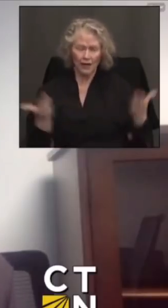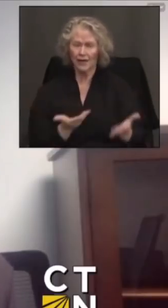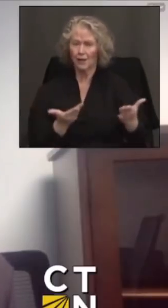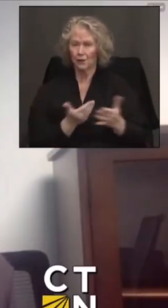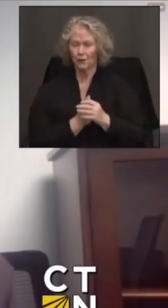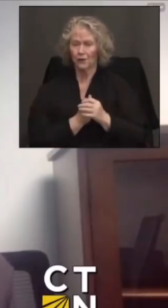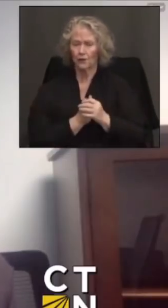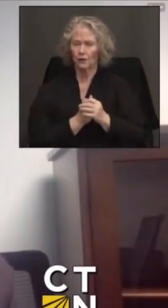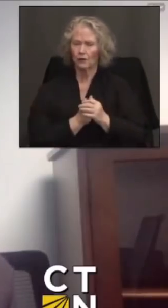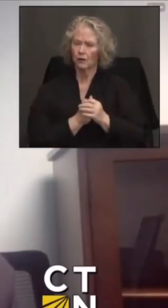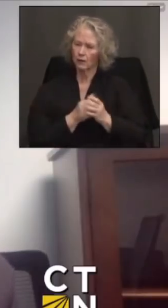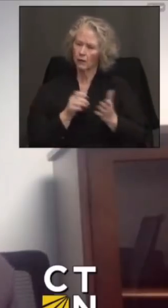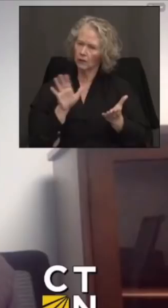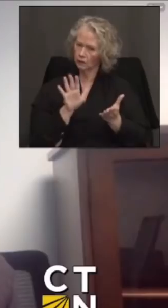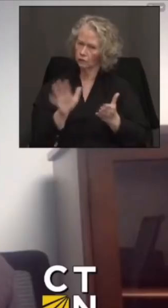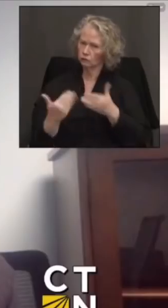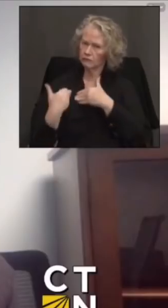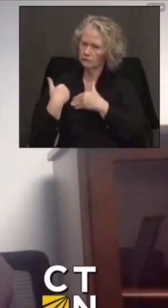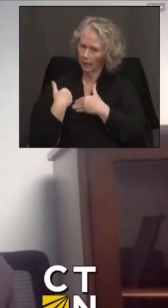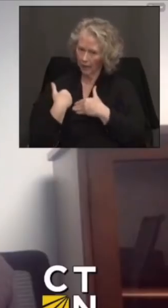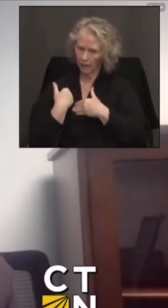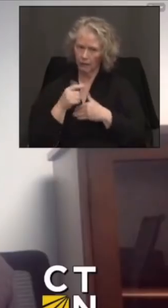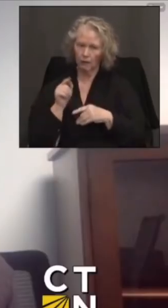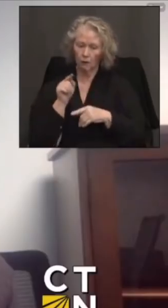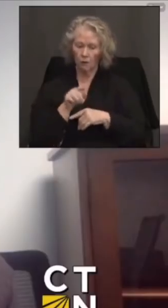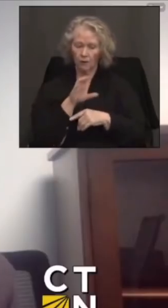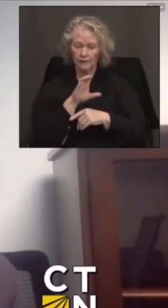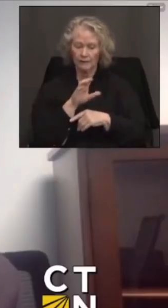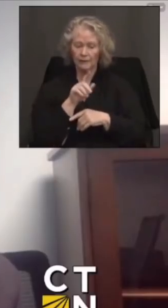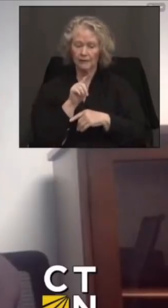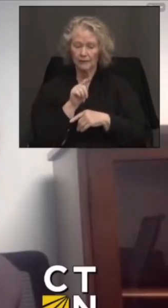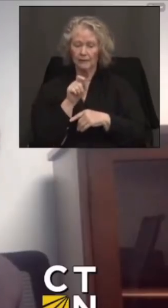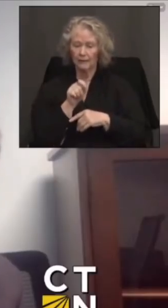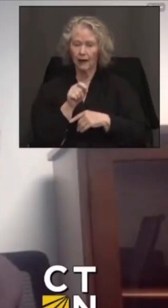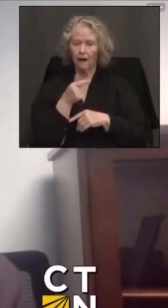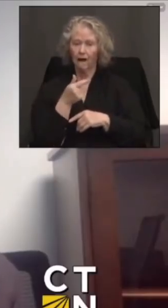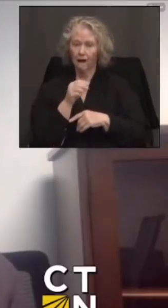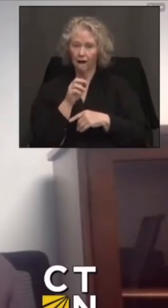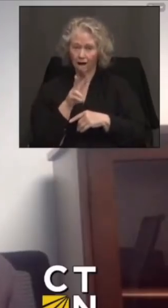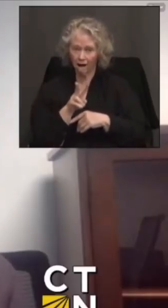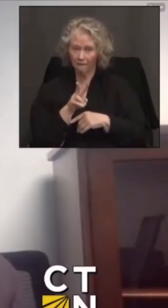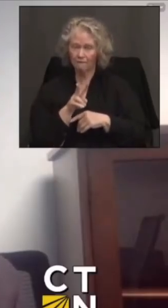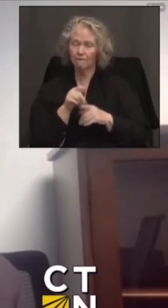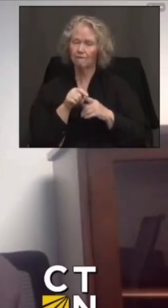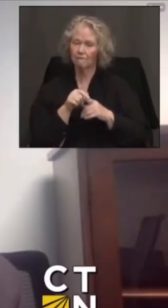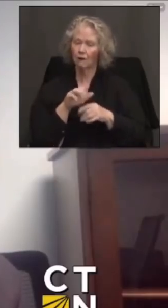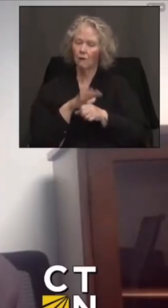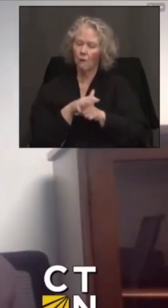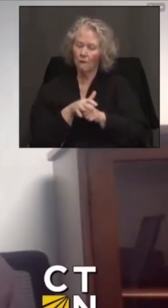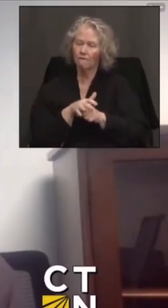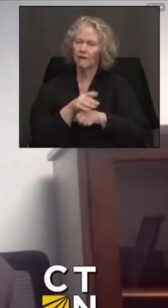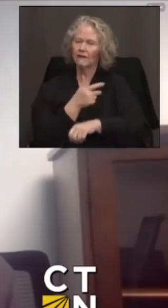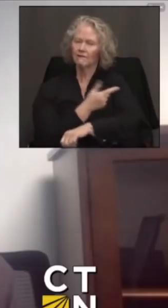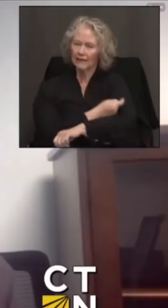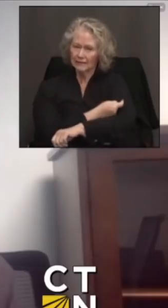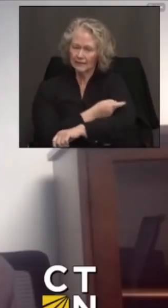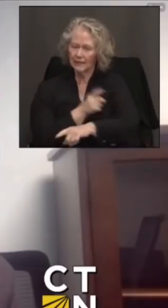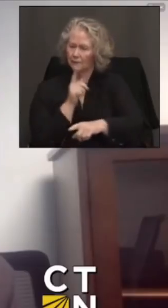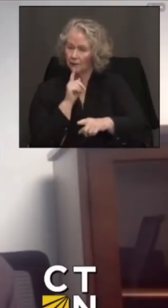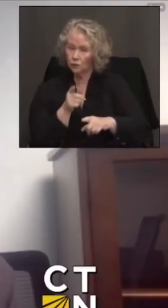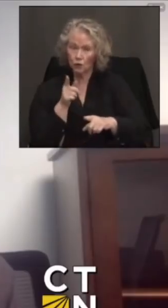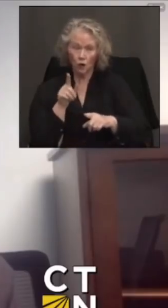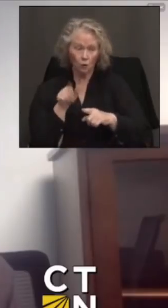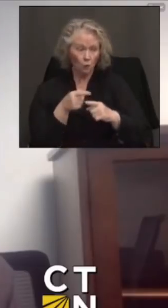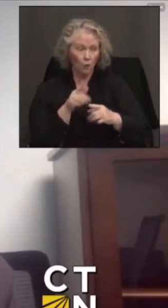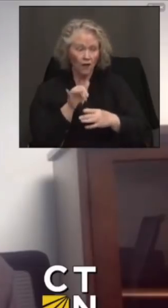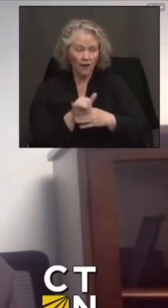You can do your civic duty by visiting ct.gov/COVID vaccine. Make sure you've got a plan to get vaccinated when the clinics arrive on your college campus